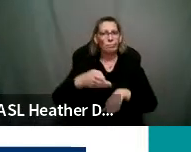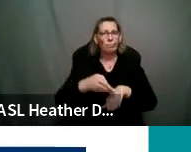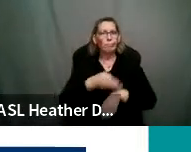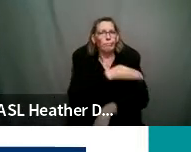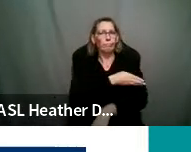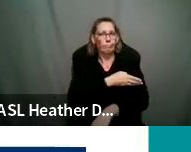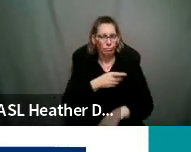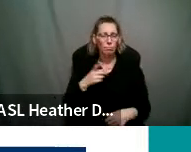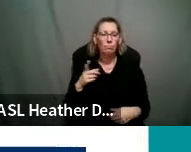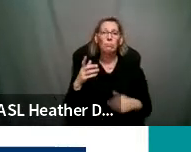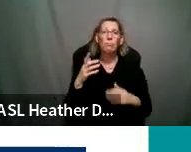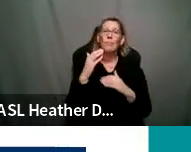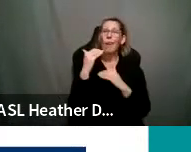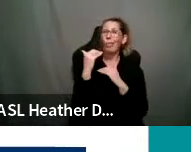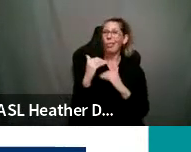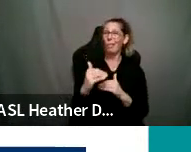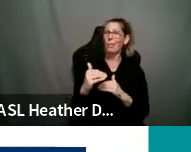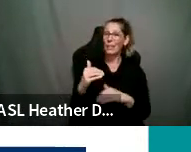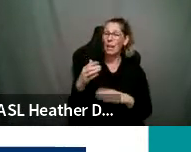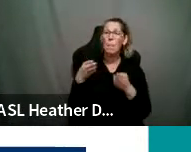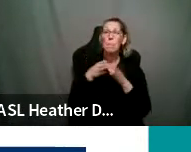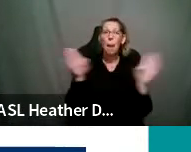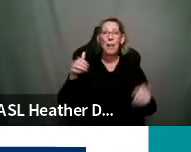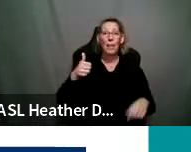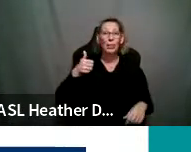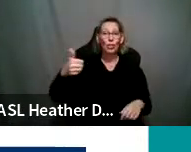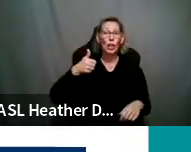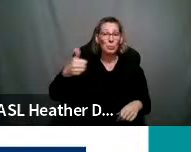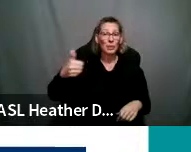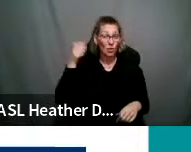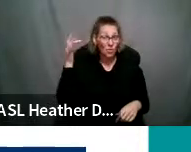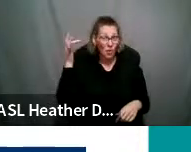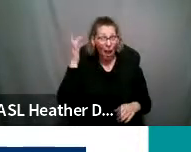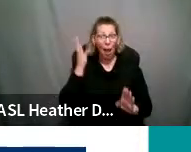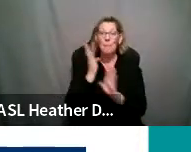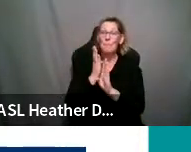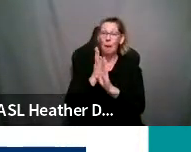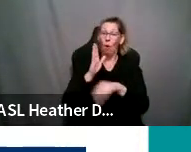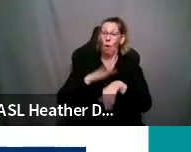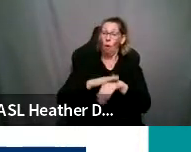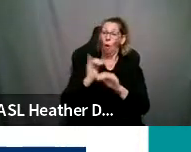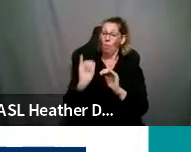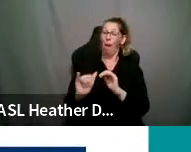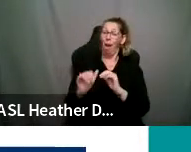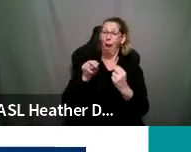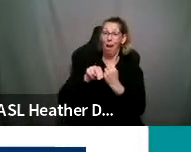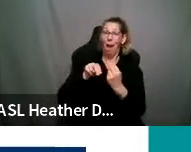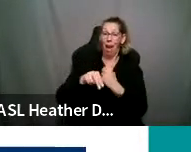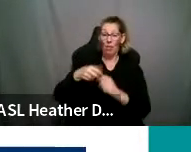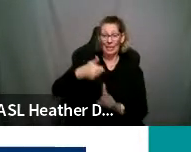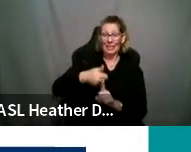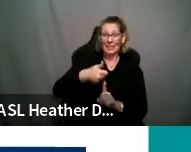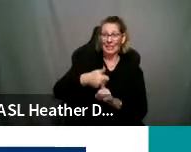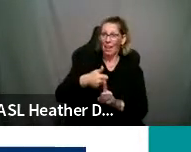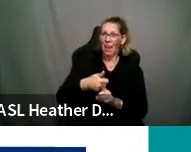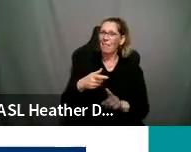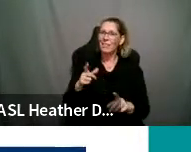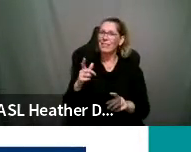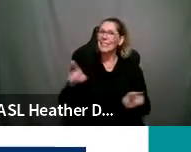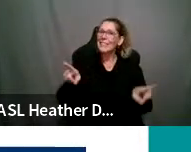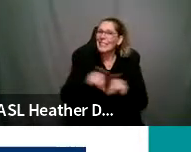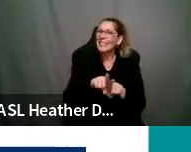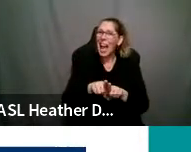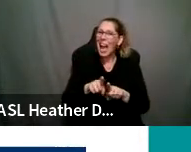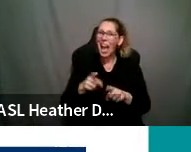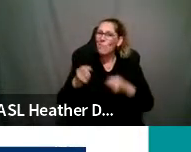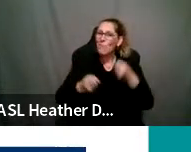we have limited public transportation options because the buses that run on the highway there are in the same conditions of all